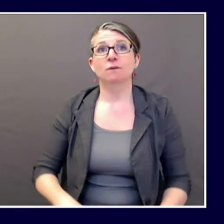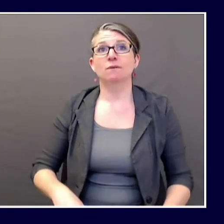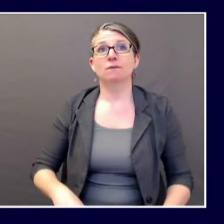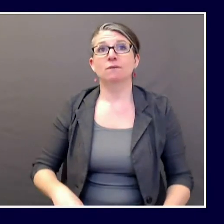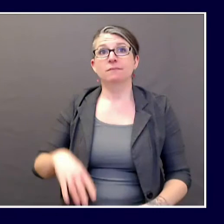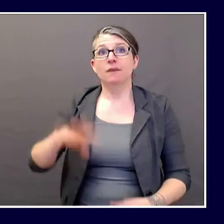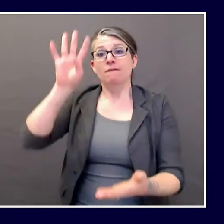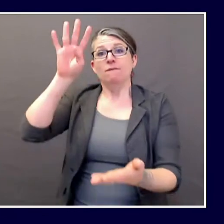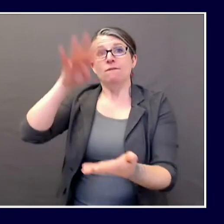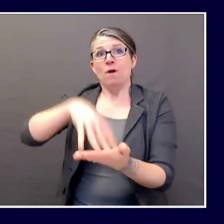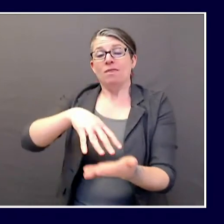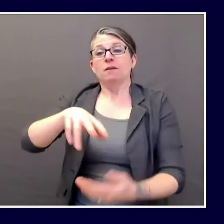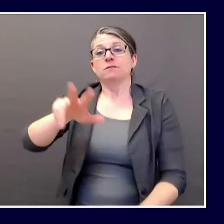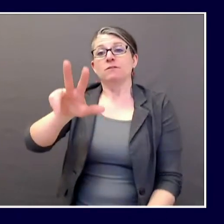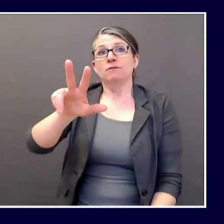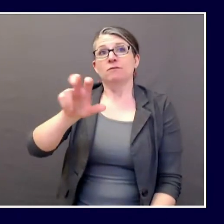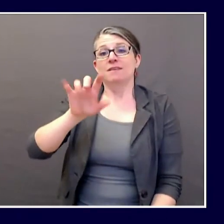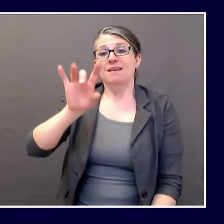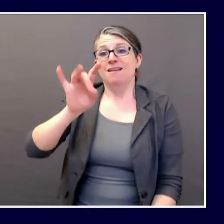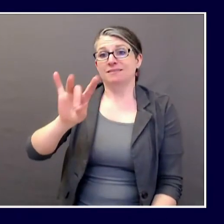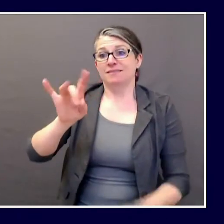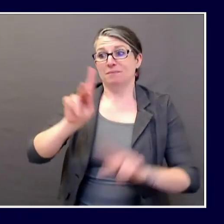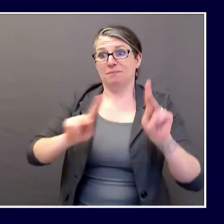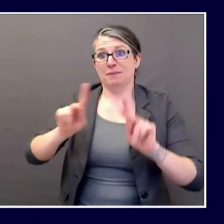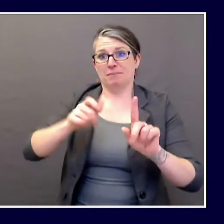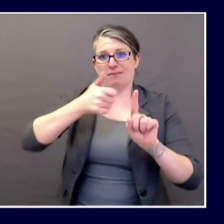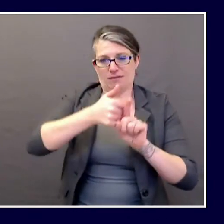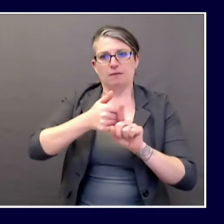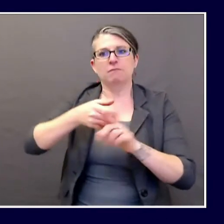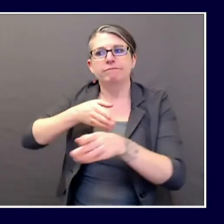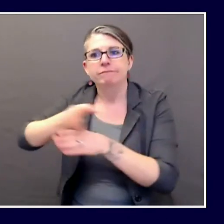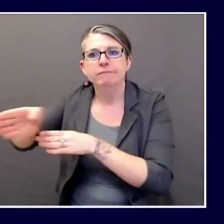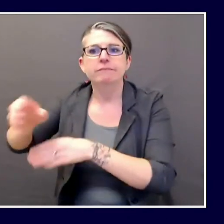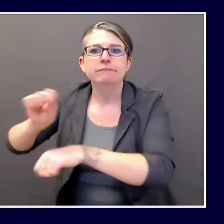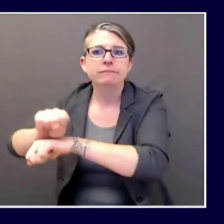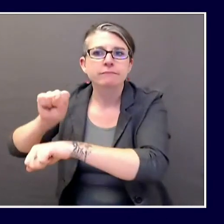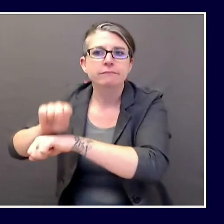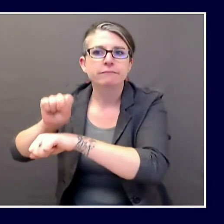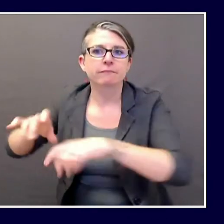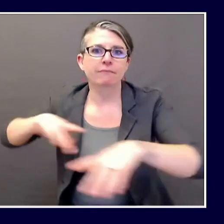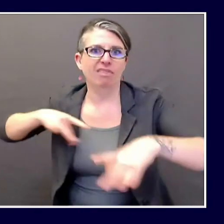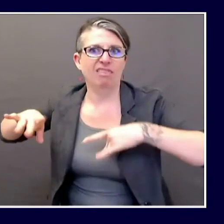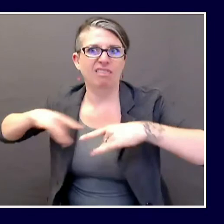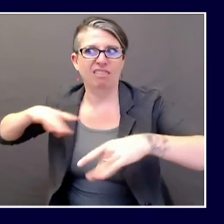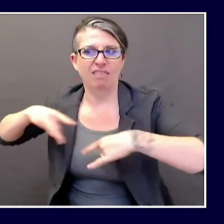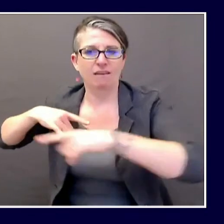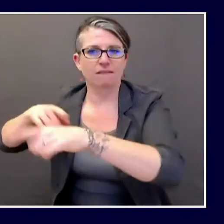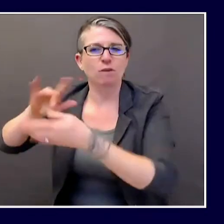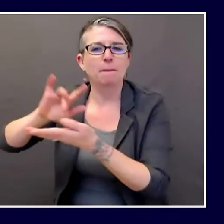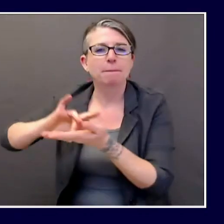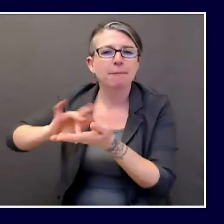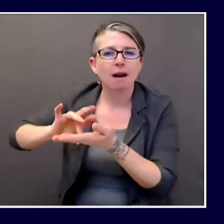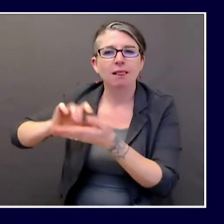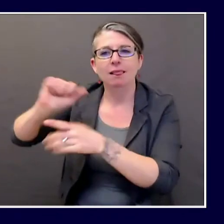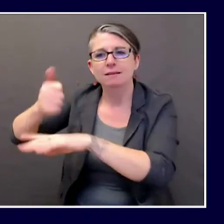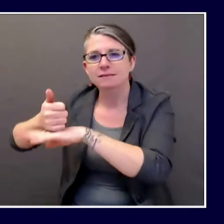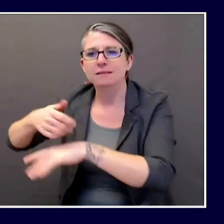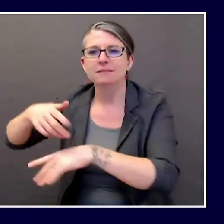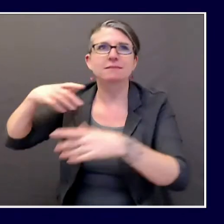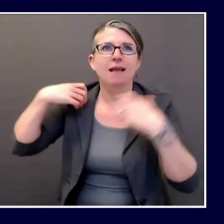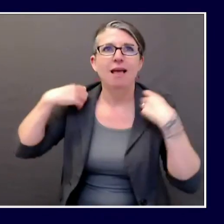4,318 are among healthcare workers. Turning now to some numbers and metrics with respect to where we are on